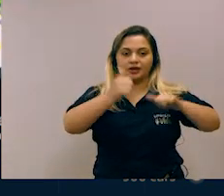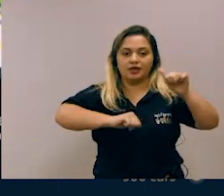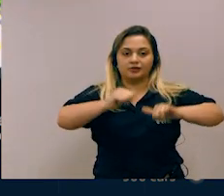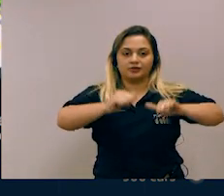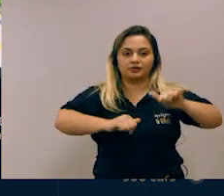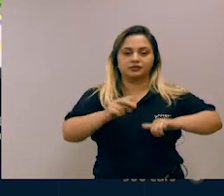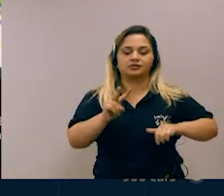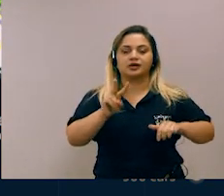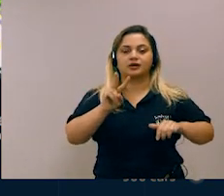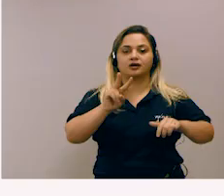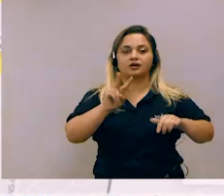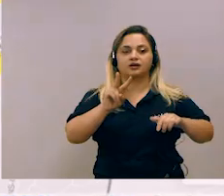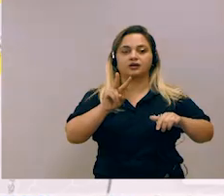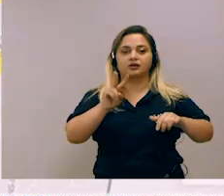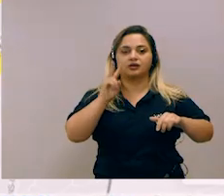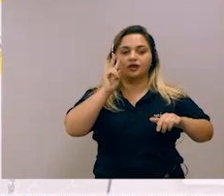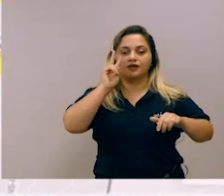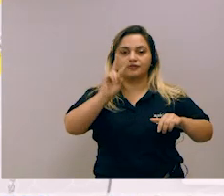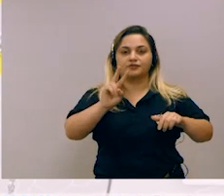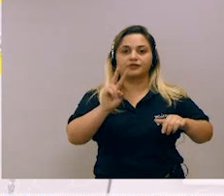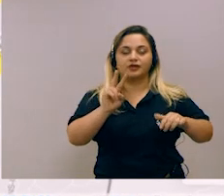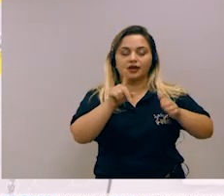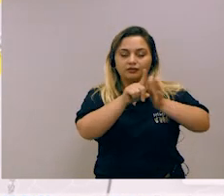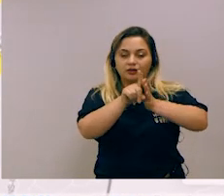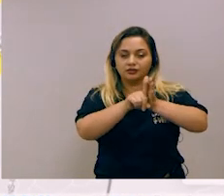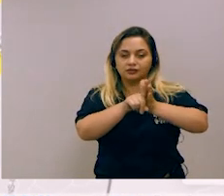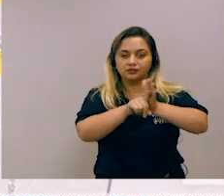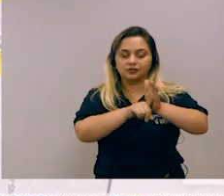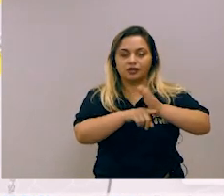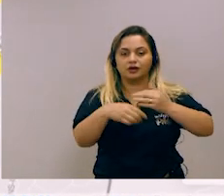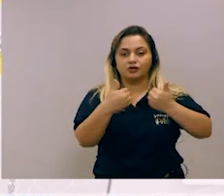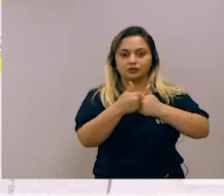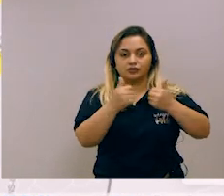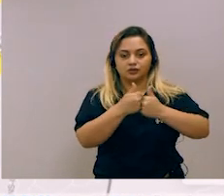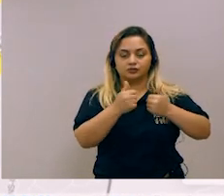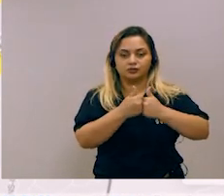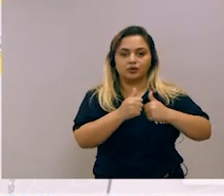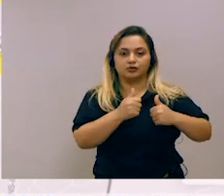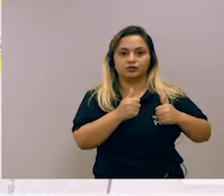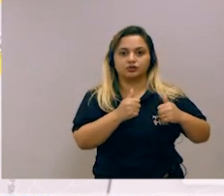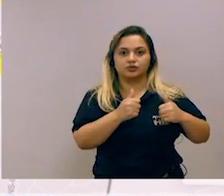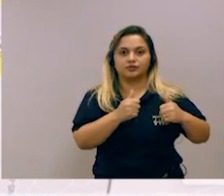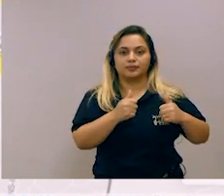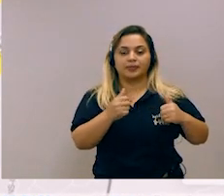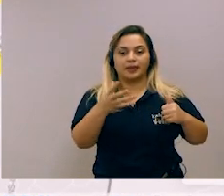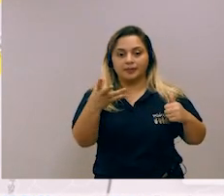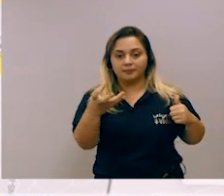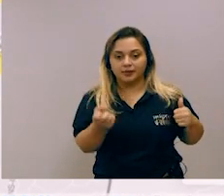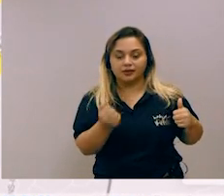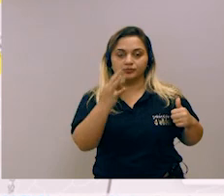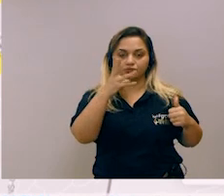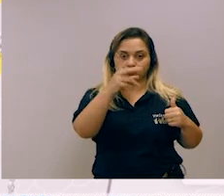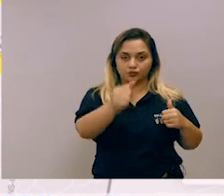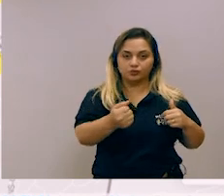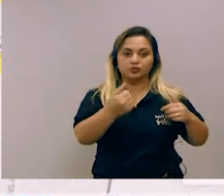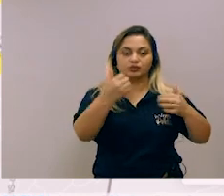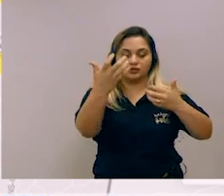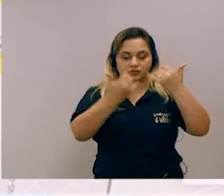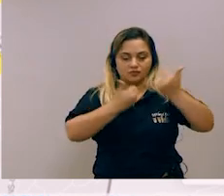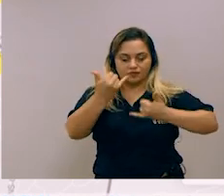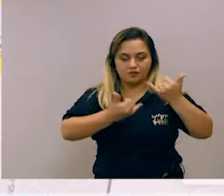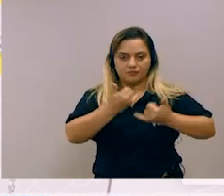is exactly what we did. You can see here how we took all of the information that you saw, and we basically analyzed what